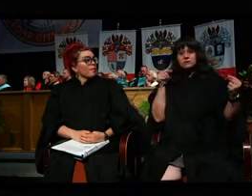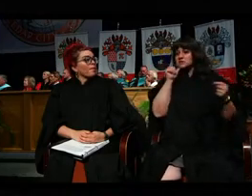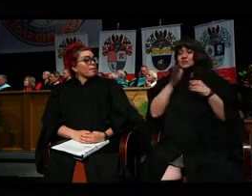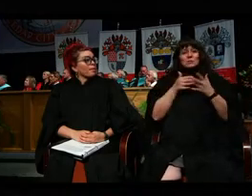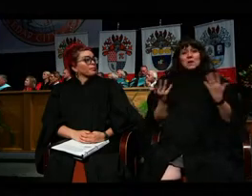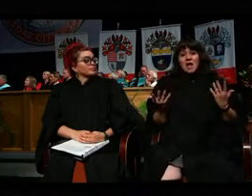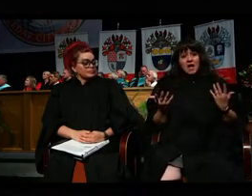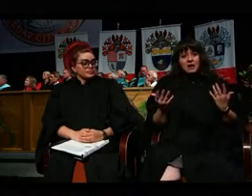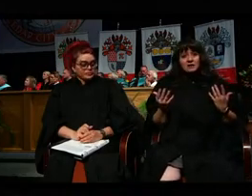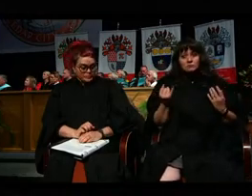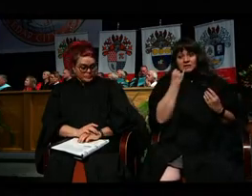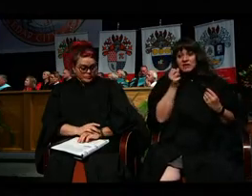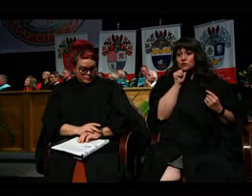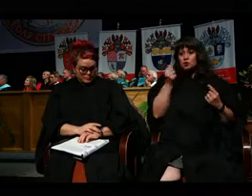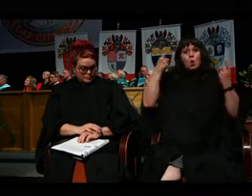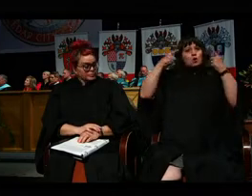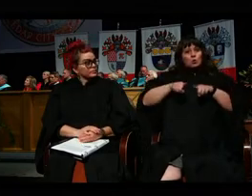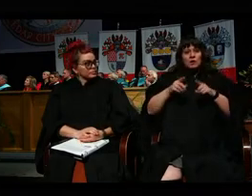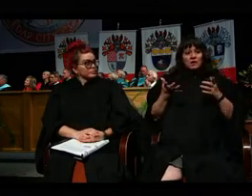especially when we disagree.